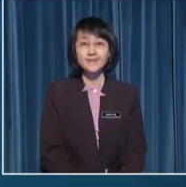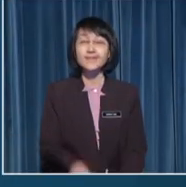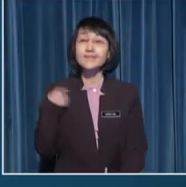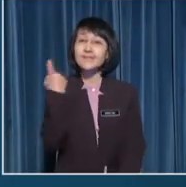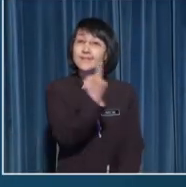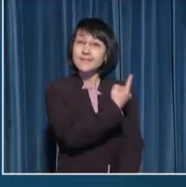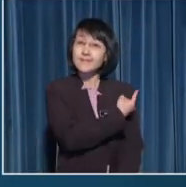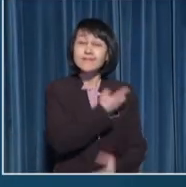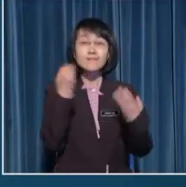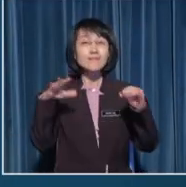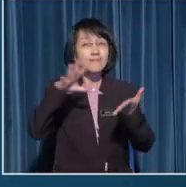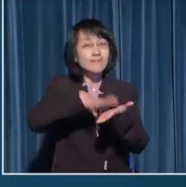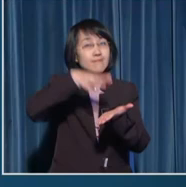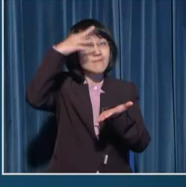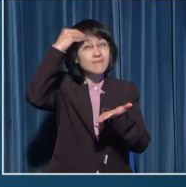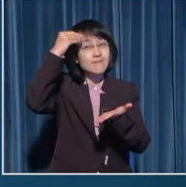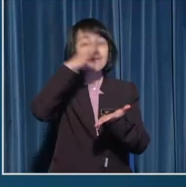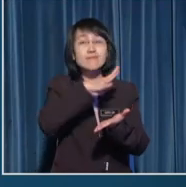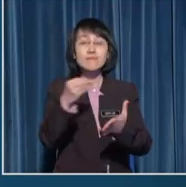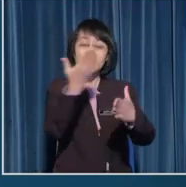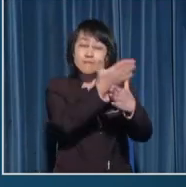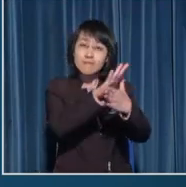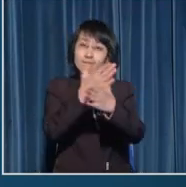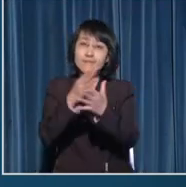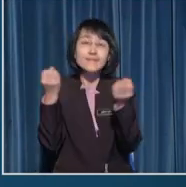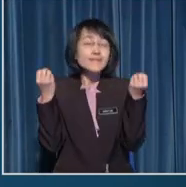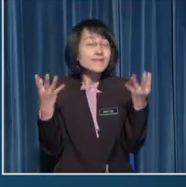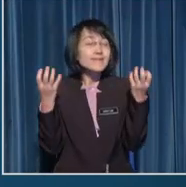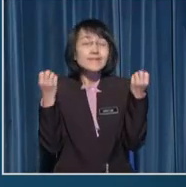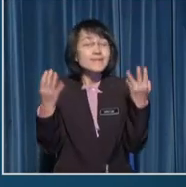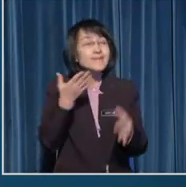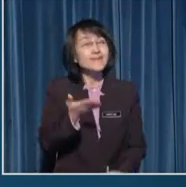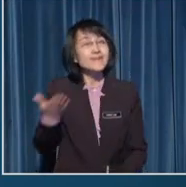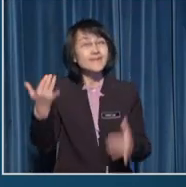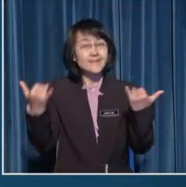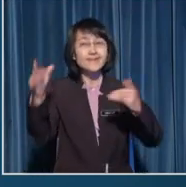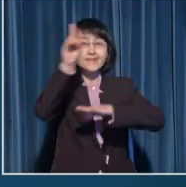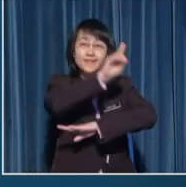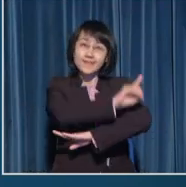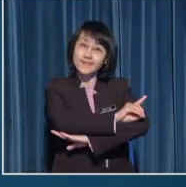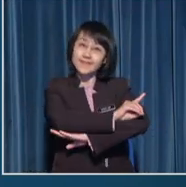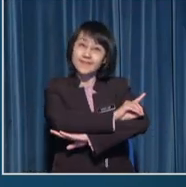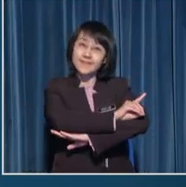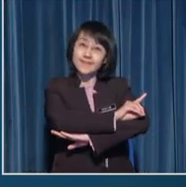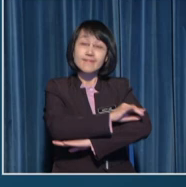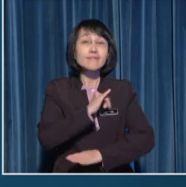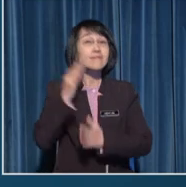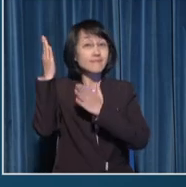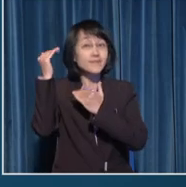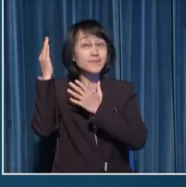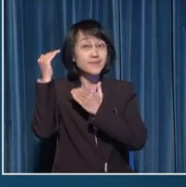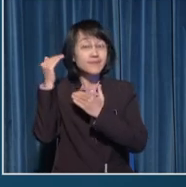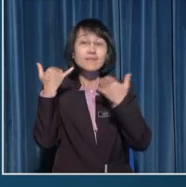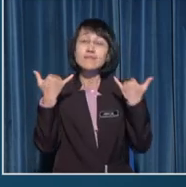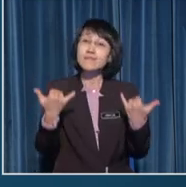We have learned and shared so many things today. I hope